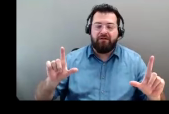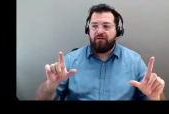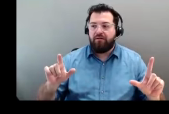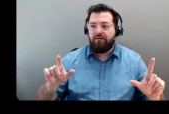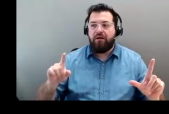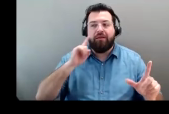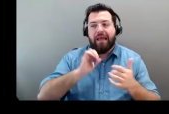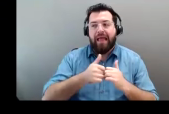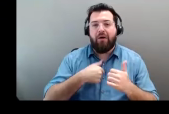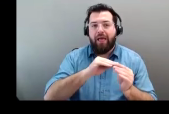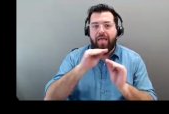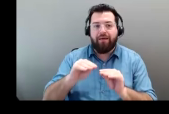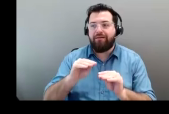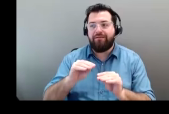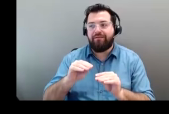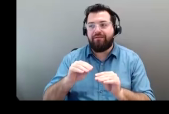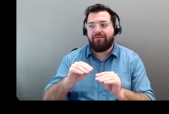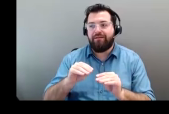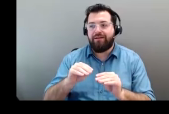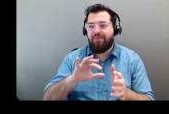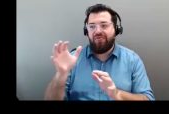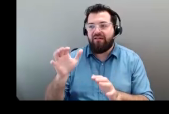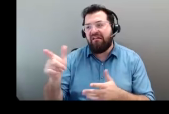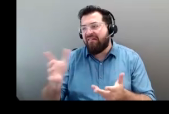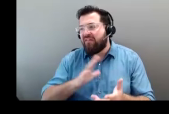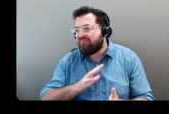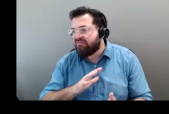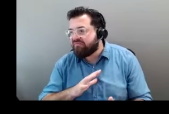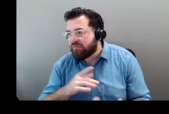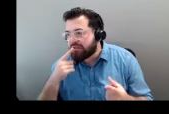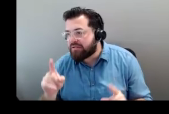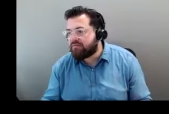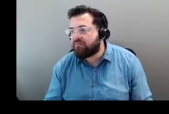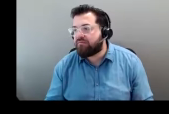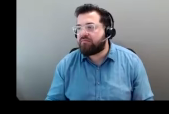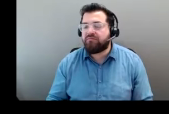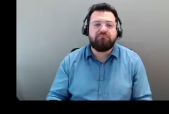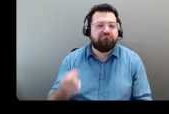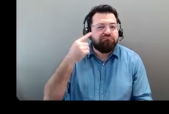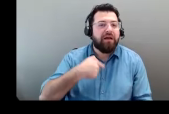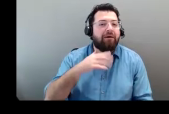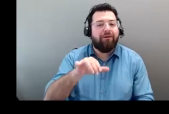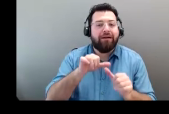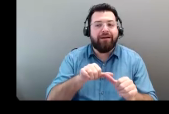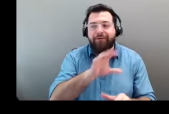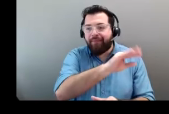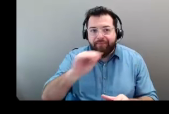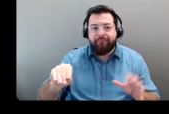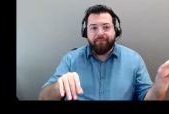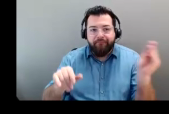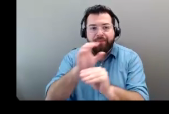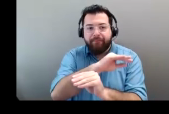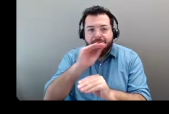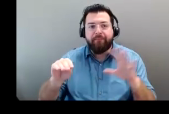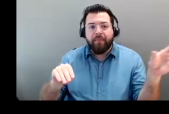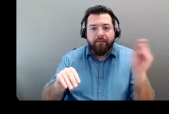way I pasted it didn't like it. Oh, good. Okay. So I'll keep going with getting these, but here's the ones for the